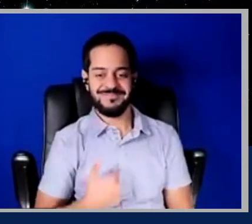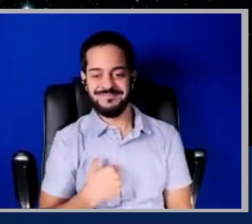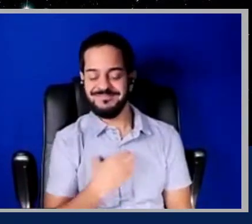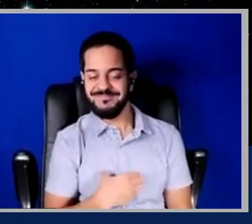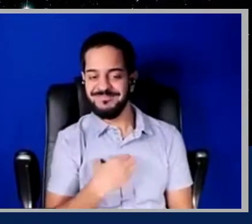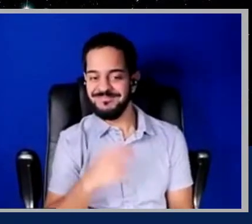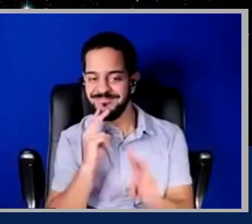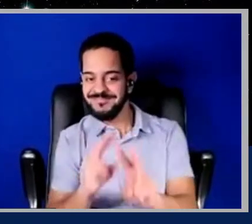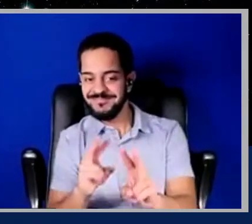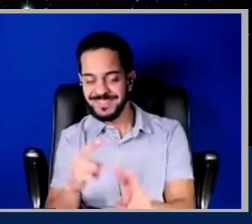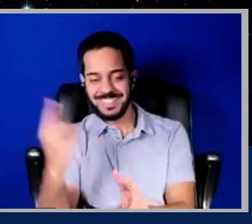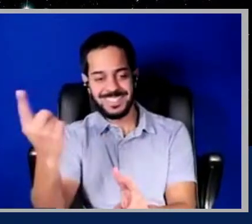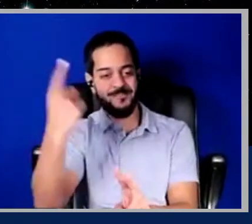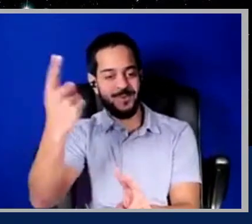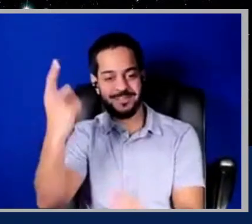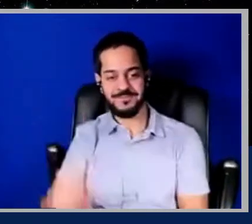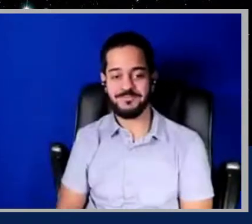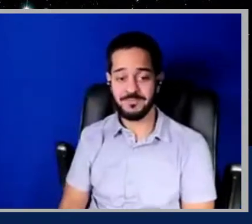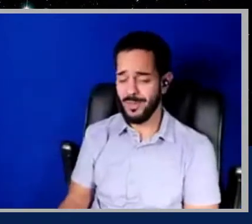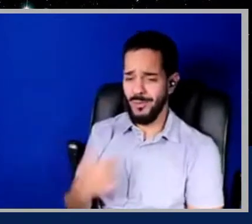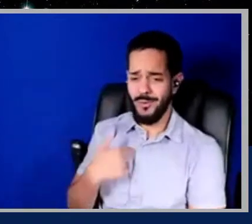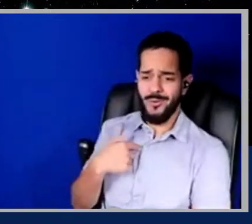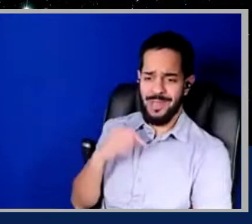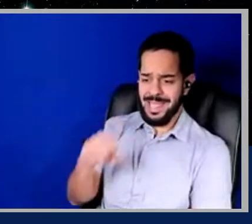They're so lovely. Listening to you right now. So maybe.